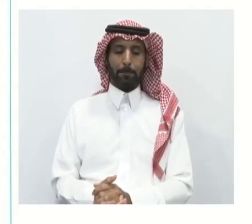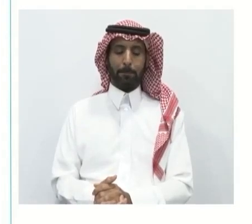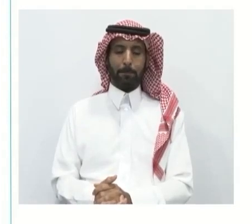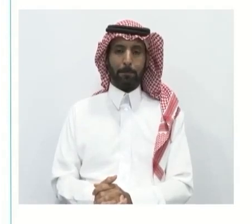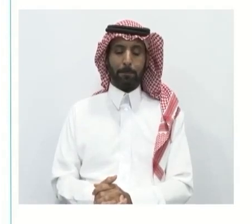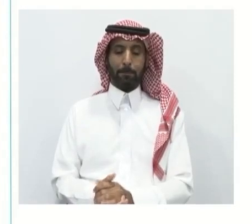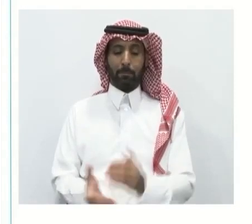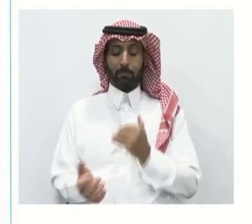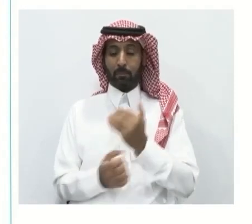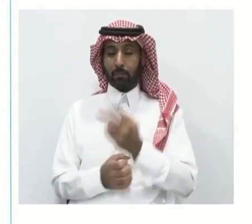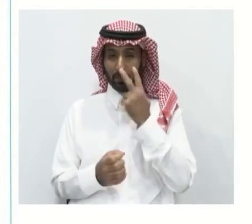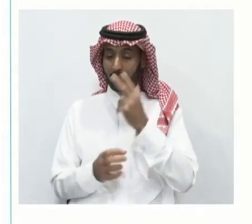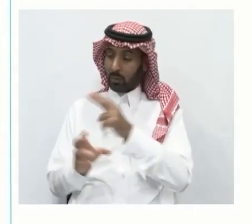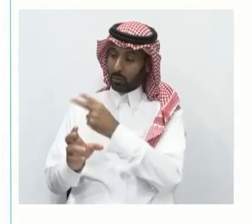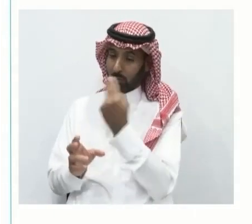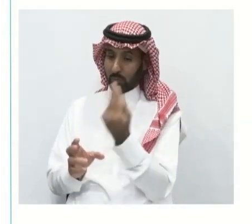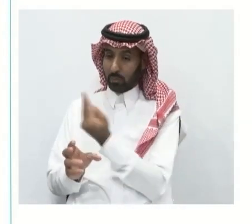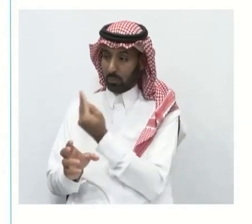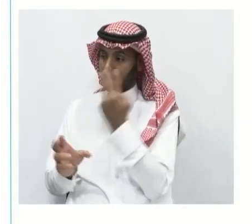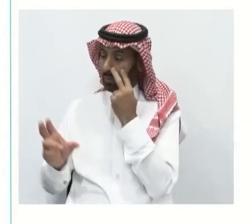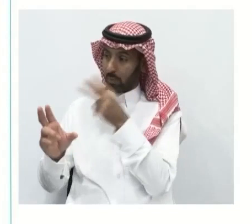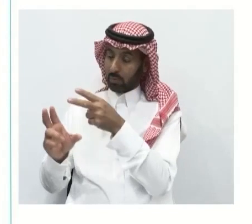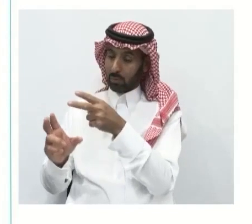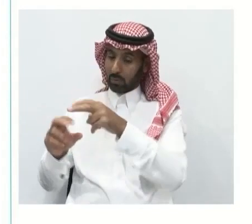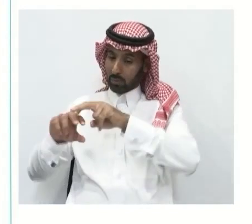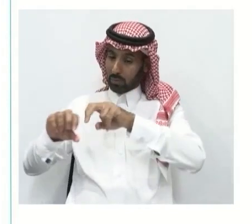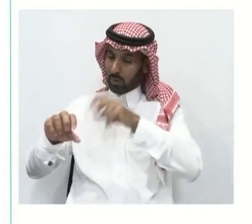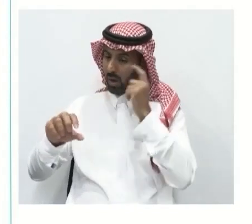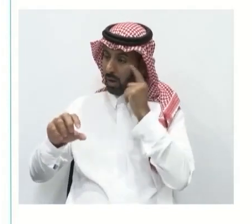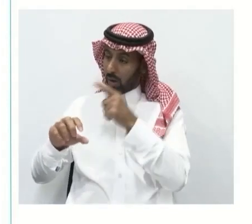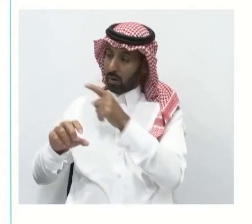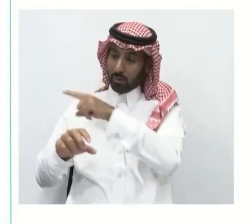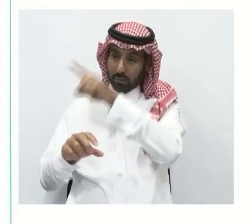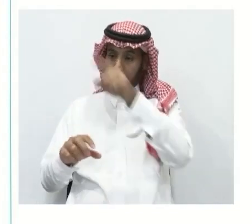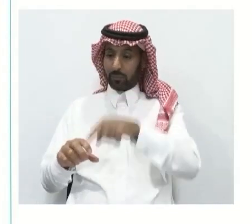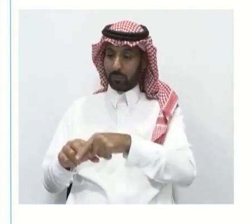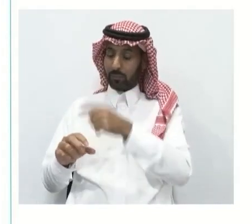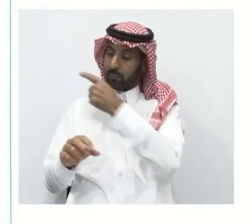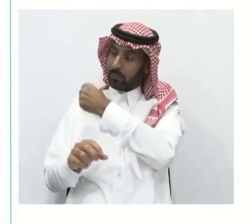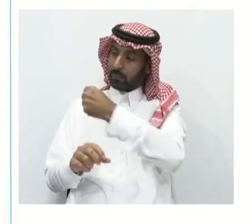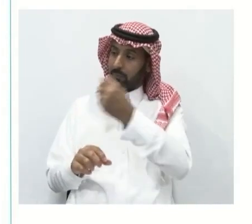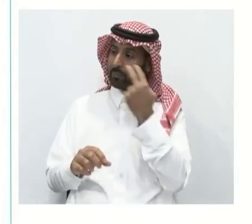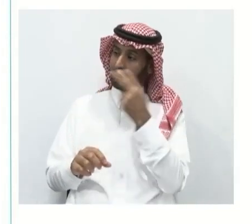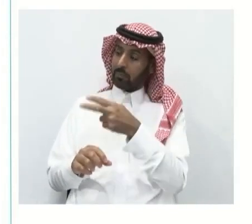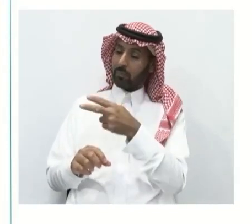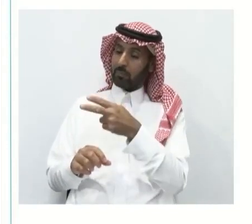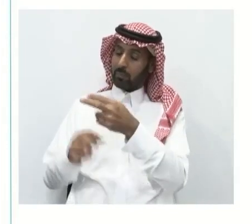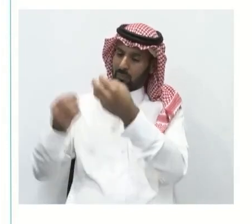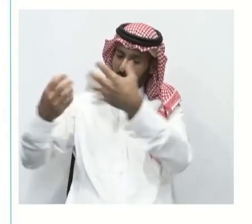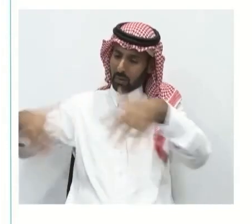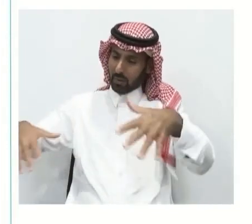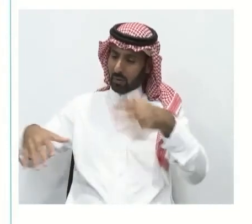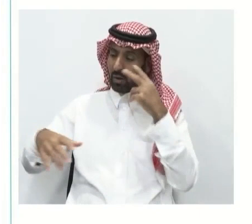exhibition, things you show to people. I looked up and realized that the display window had been